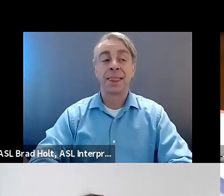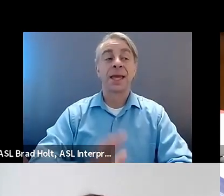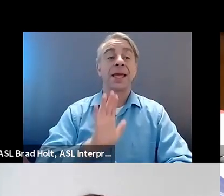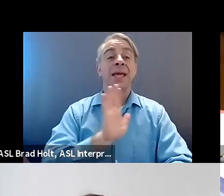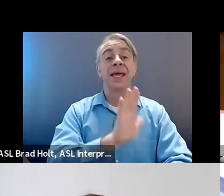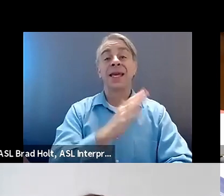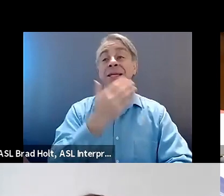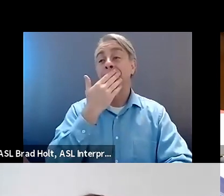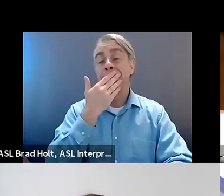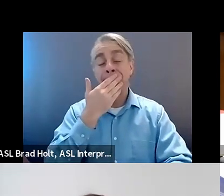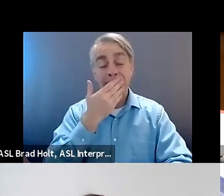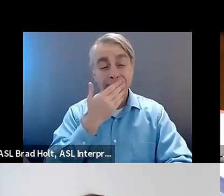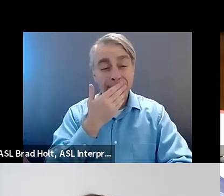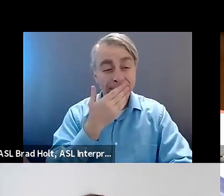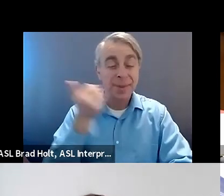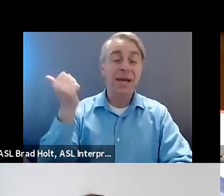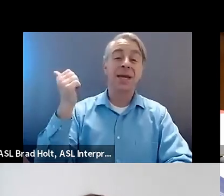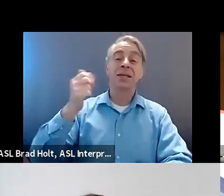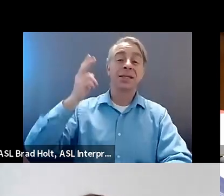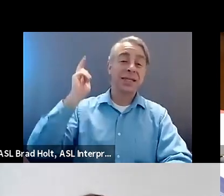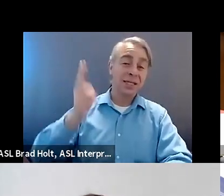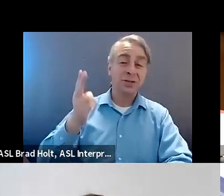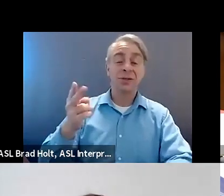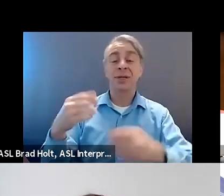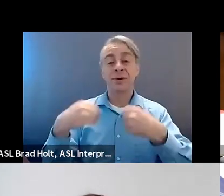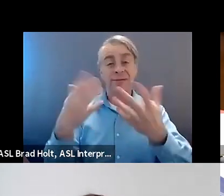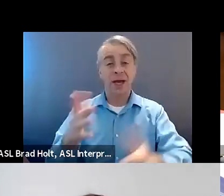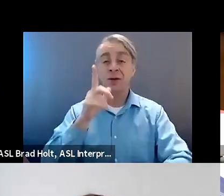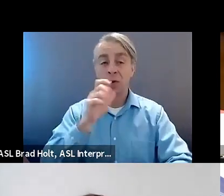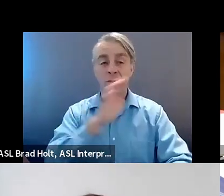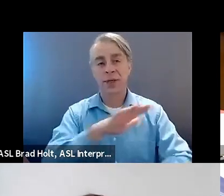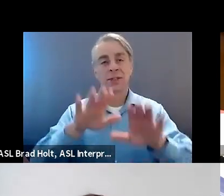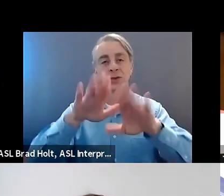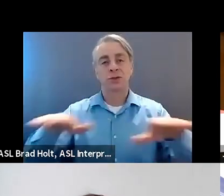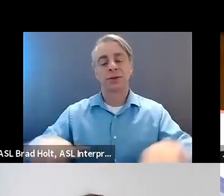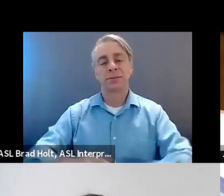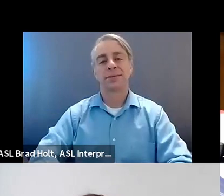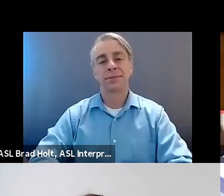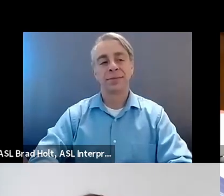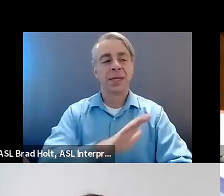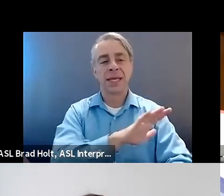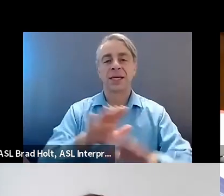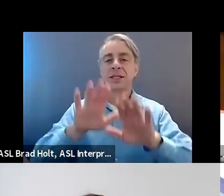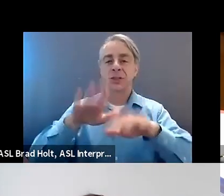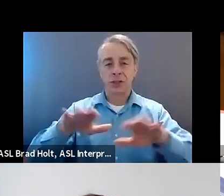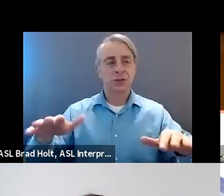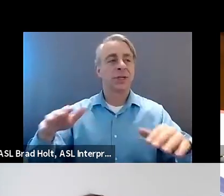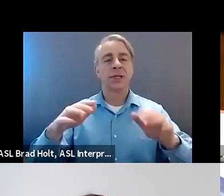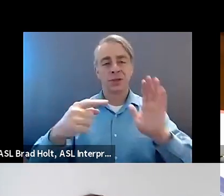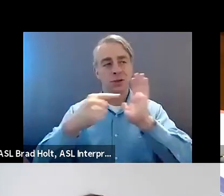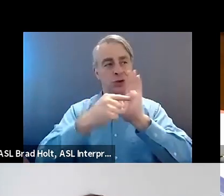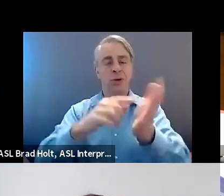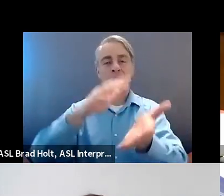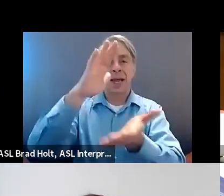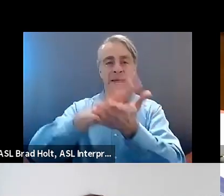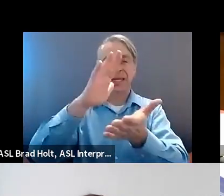who, just as he stands on the shoulders of W.E.B. Du Bois, they stand on his shoulders in terms of academic excellence, deep